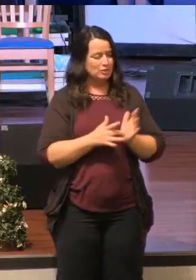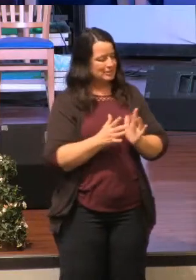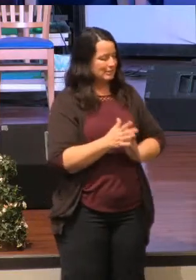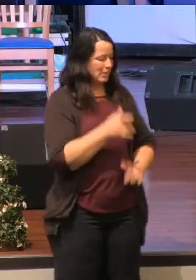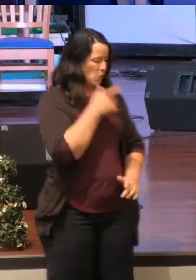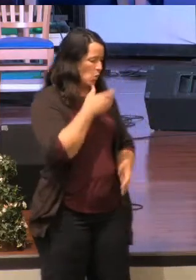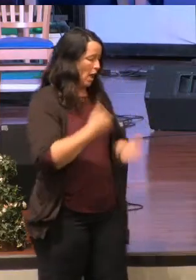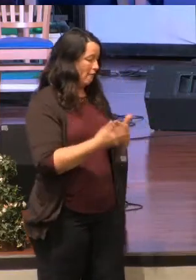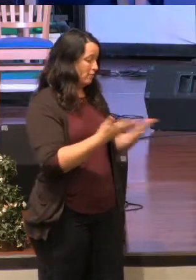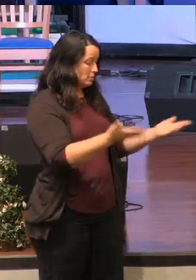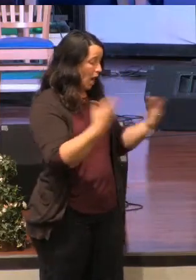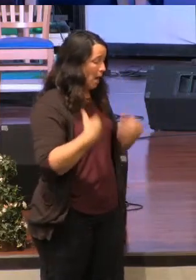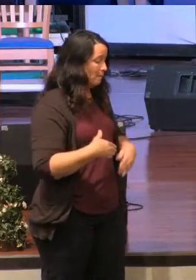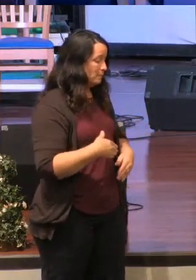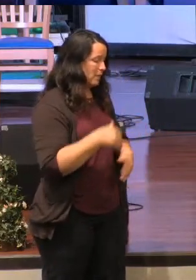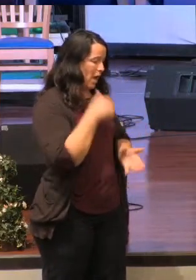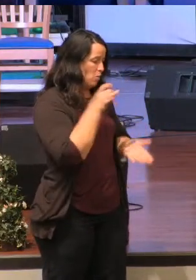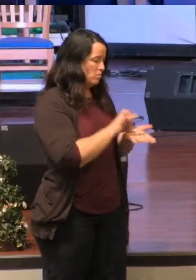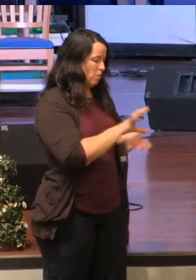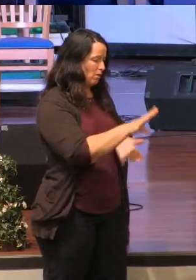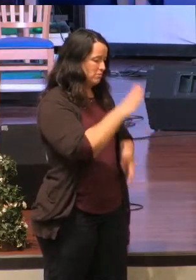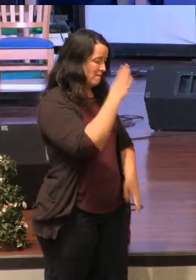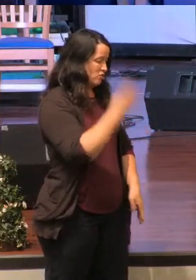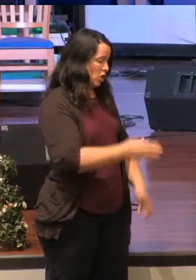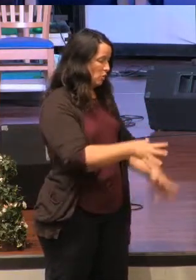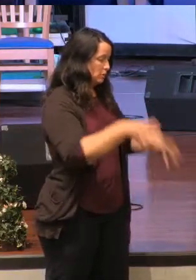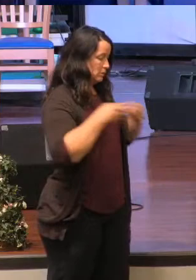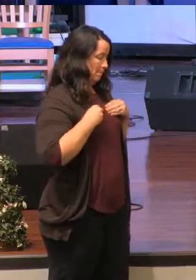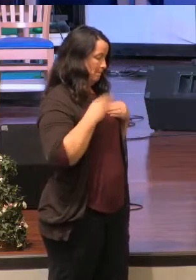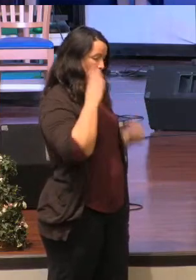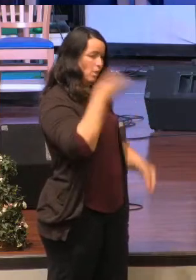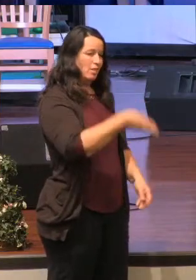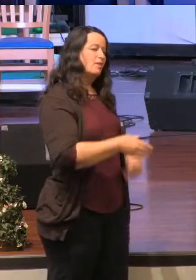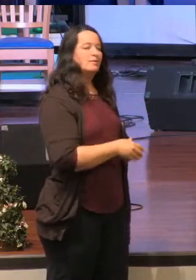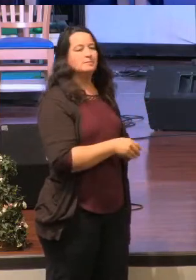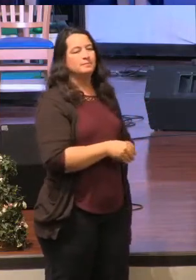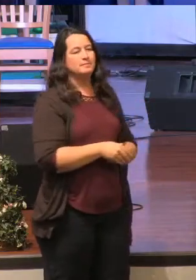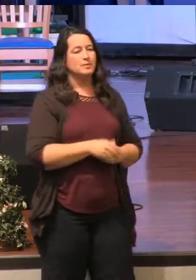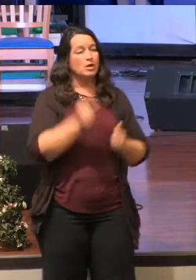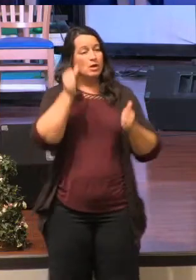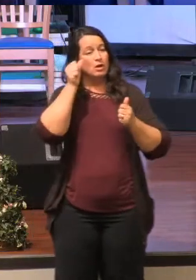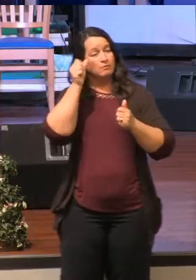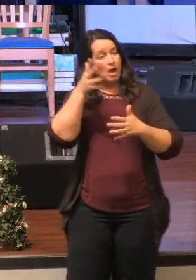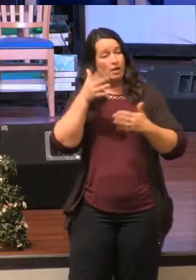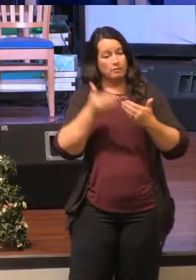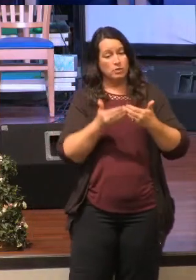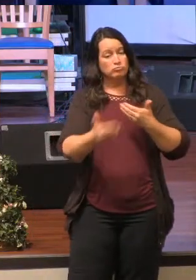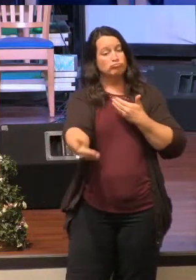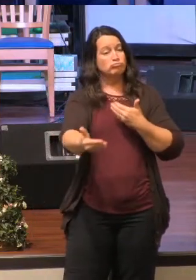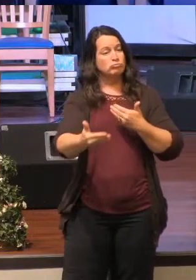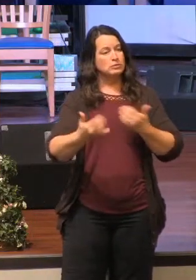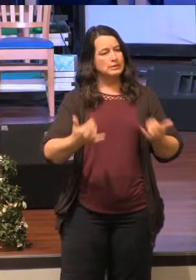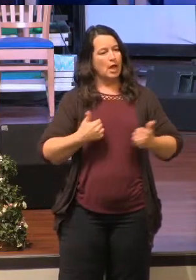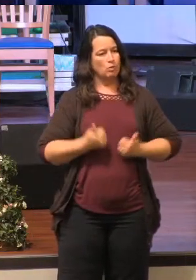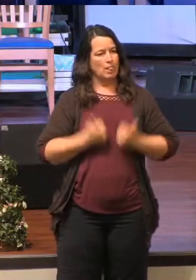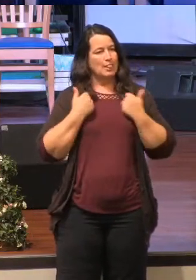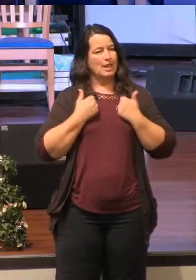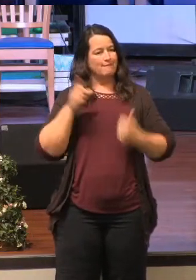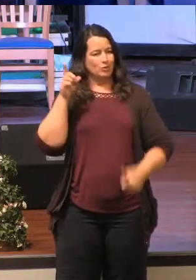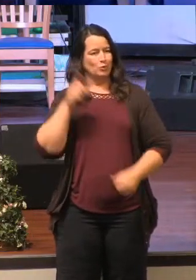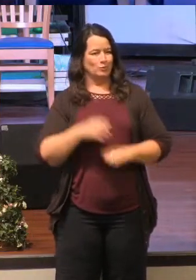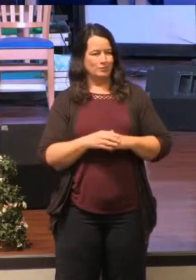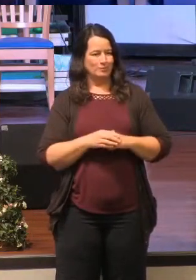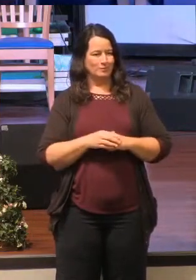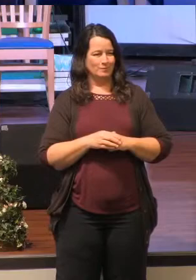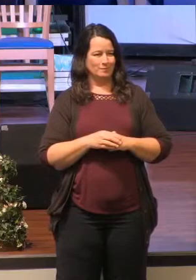whoever comes to me, I will in no wise cast out. And then you can pray, Father, from this moment forward, help me to live for thee. And you can say, in